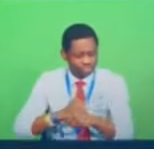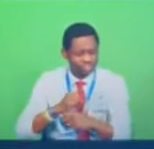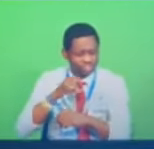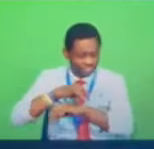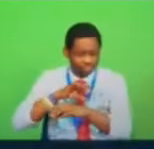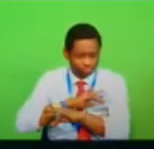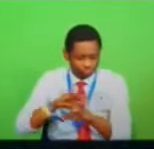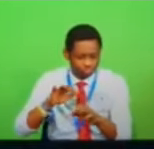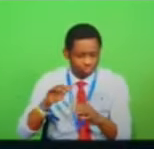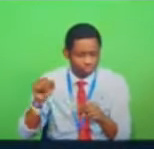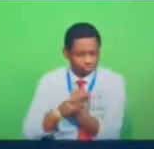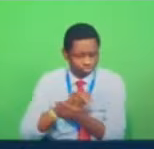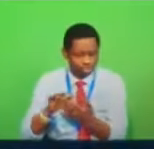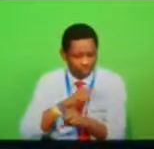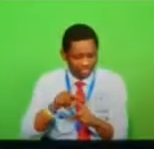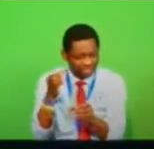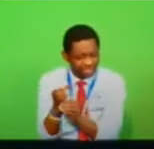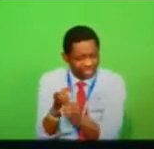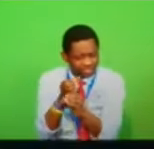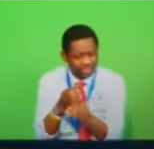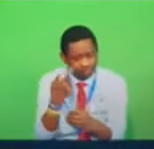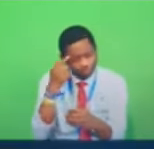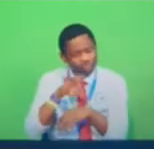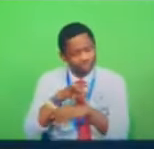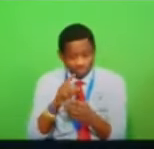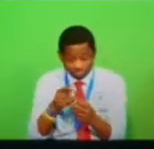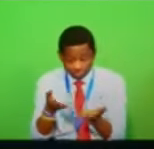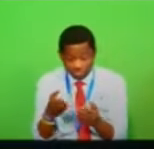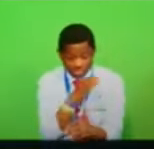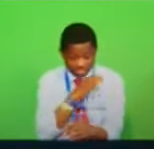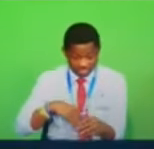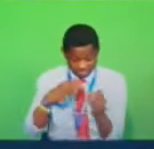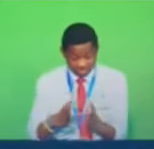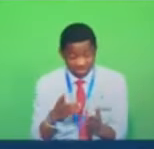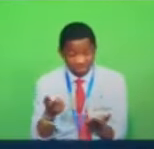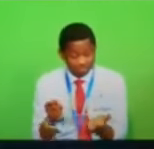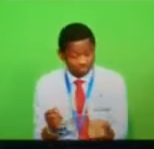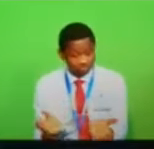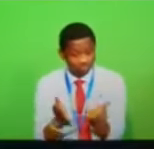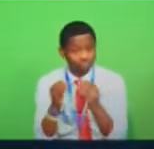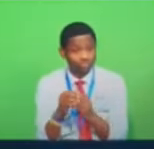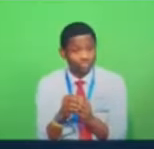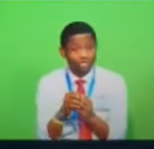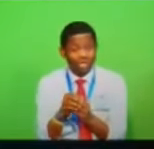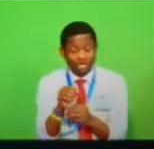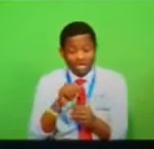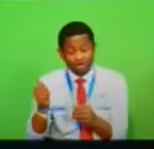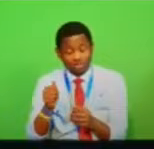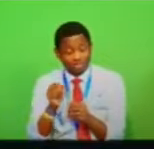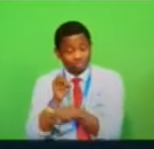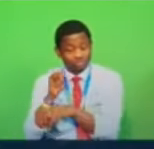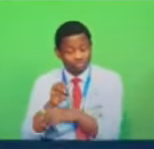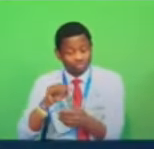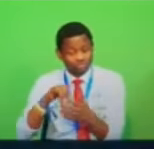we should nurture it. And so please, if you are here and you are a Christian, this also offers us another window of ministry